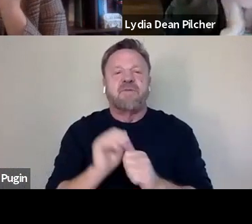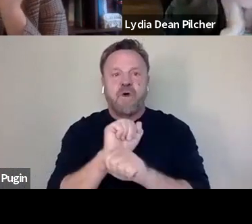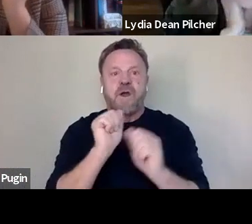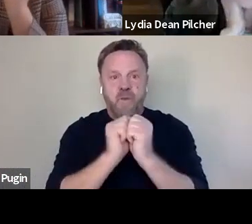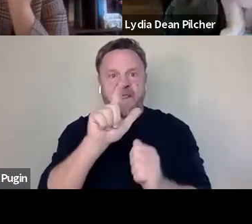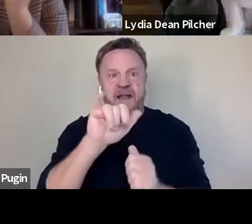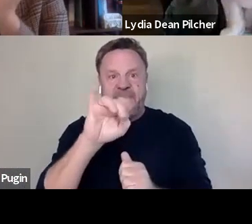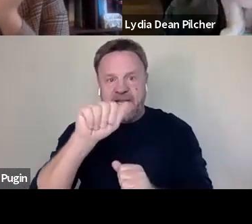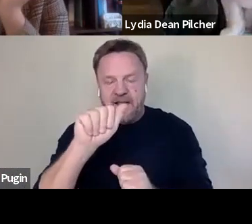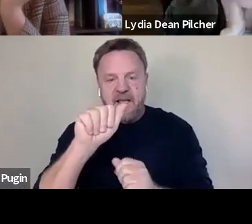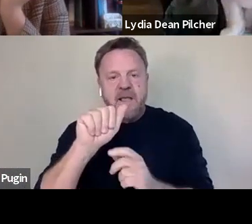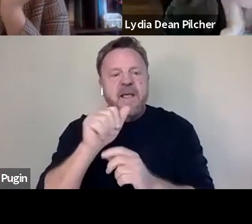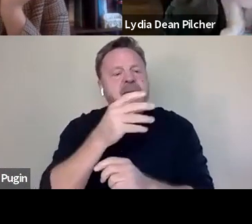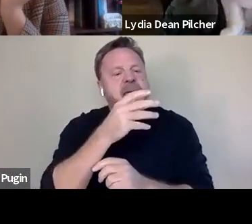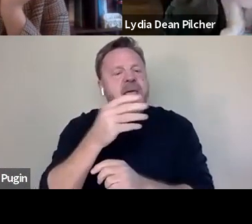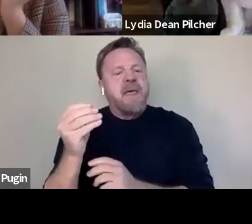know, I have to say that